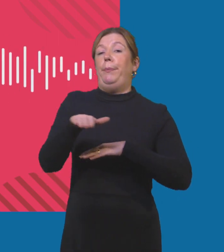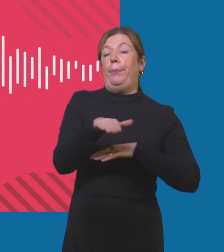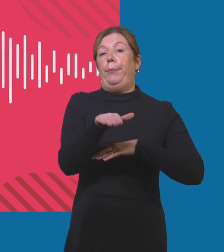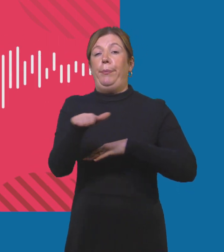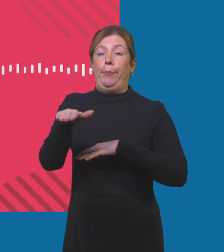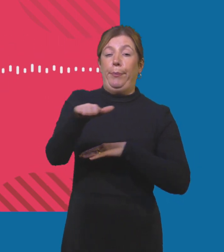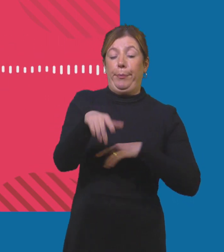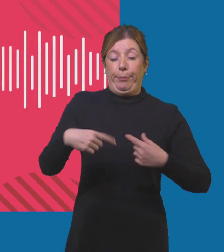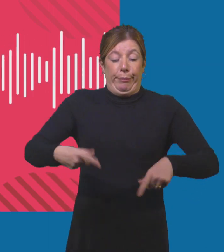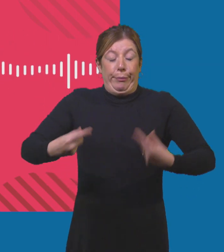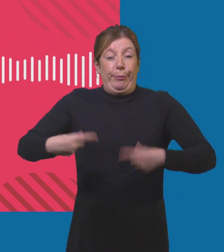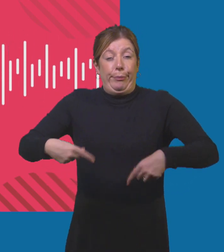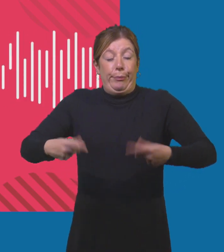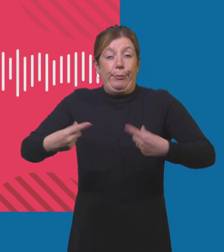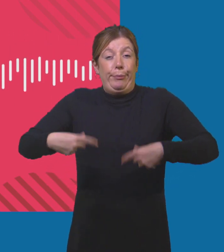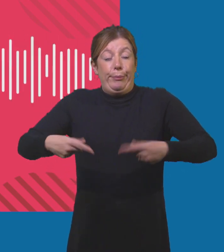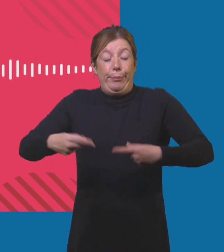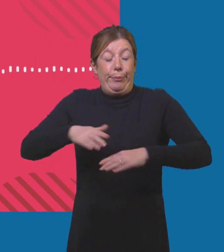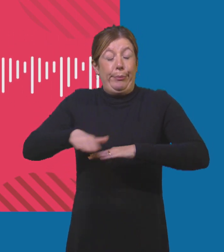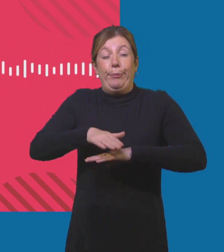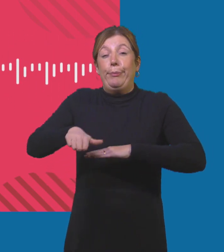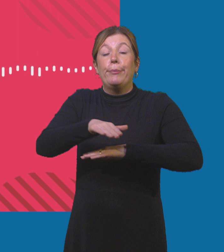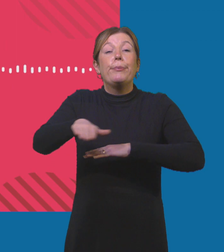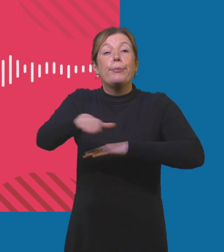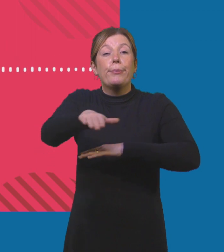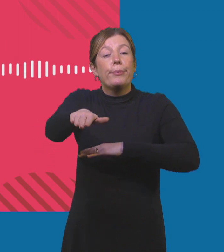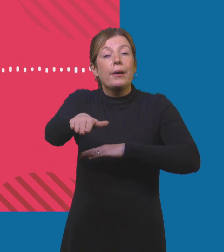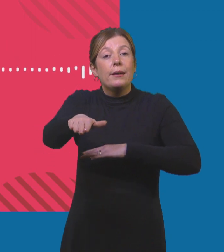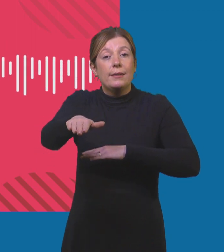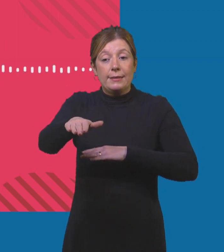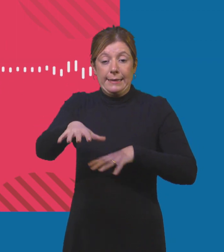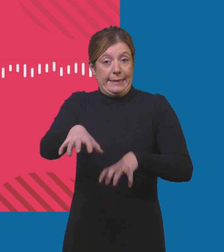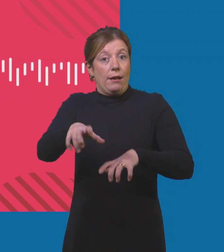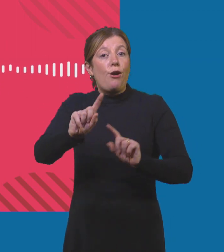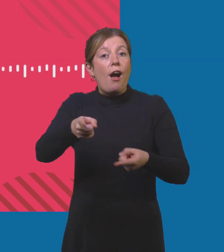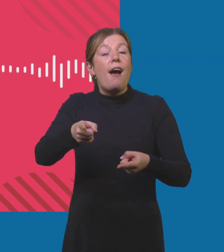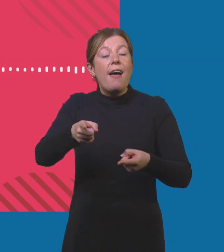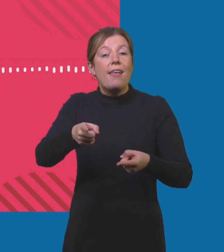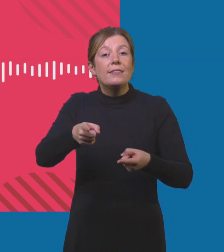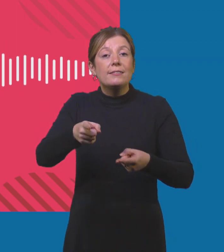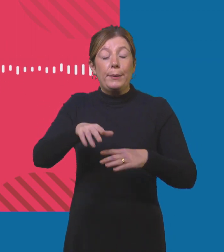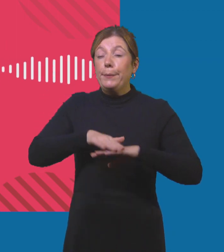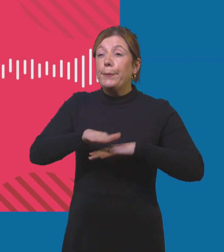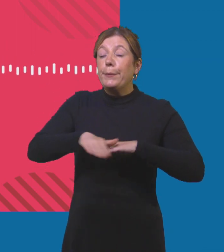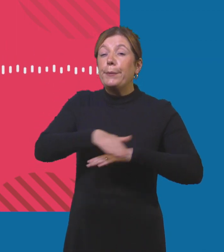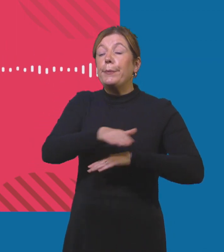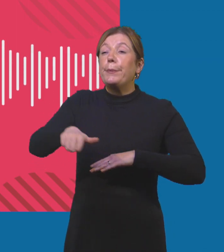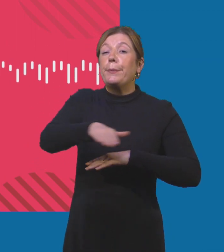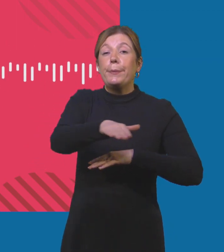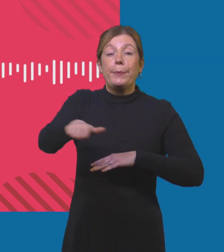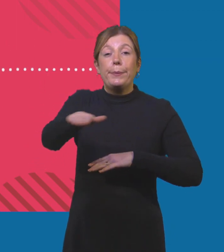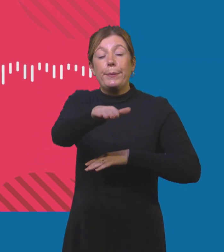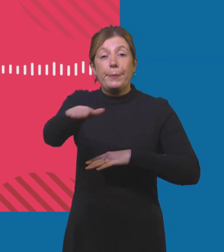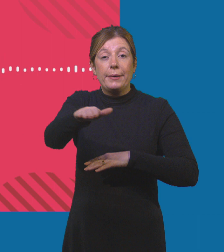so your car, your tyres can sort of break contact with the road because there's too much water for the tyres to displace. And then you end up you sort of just skating on